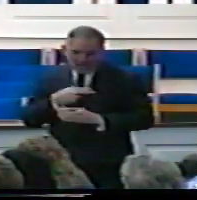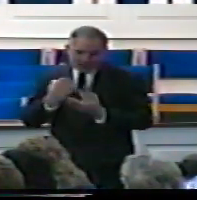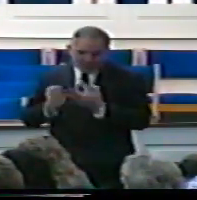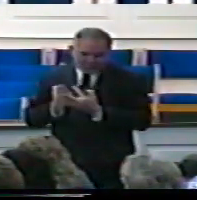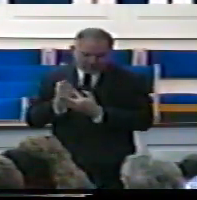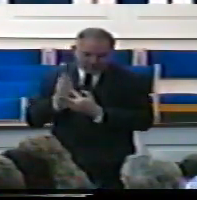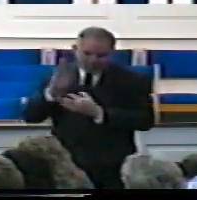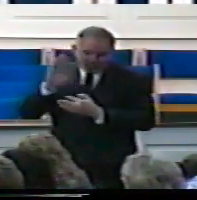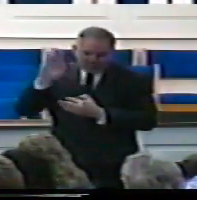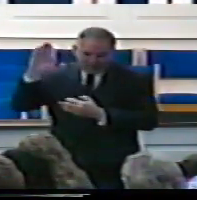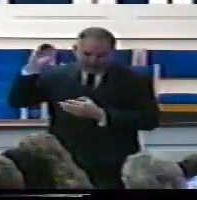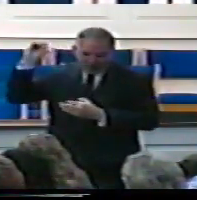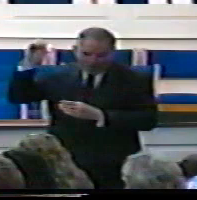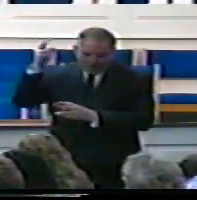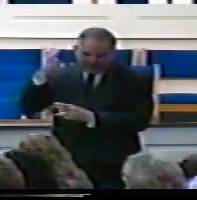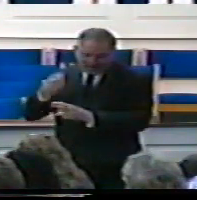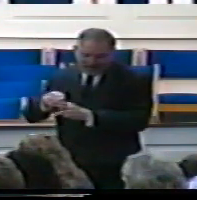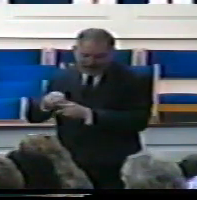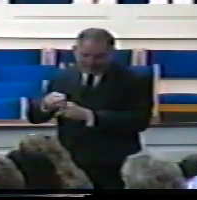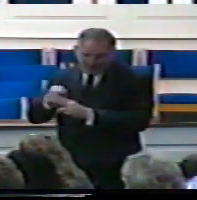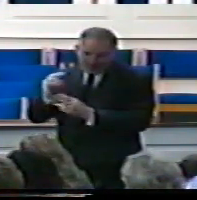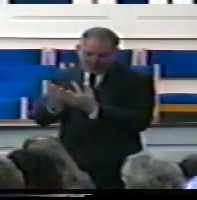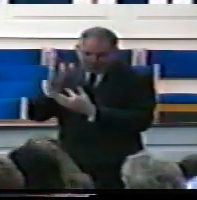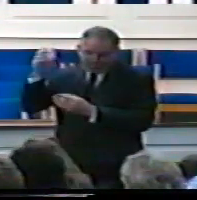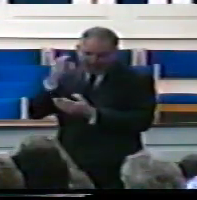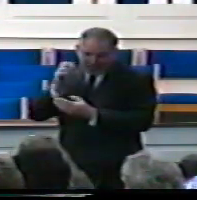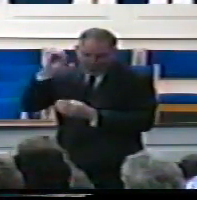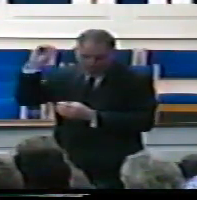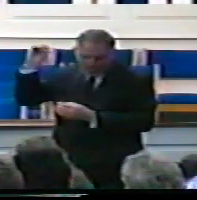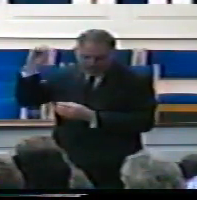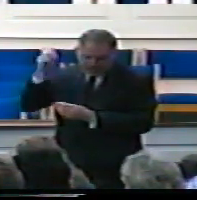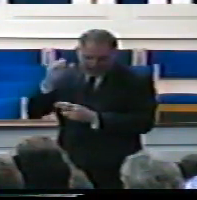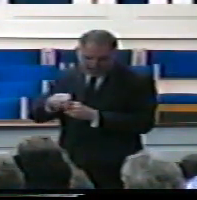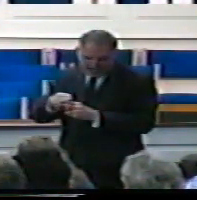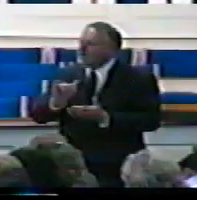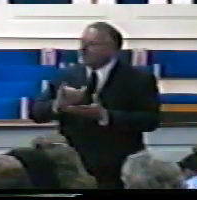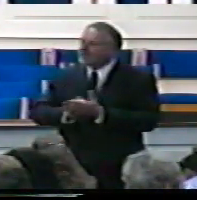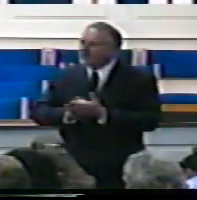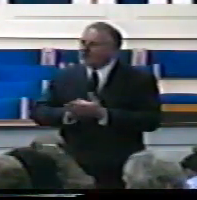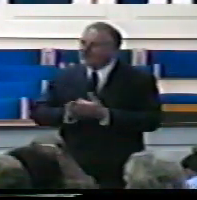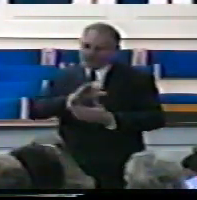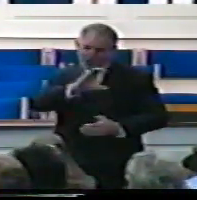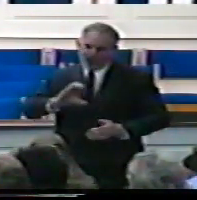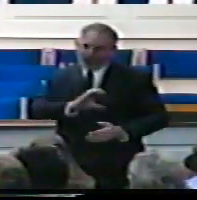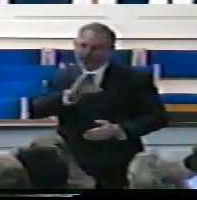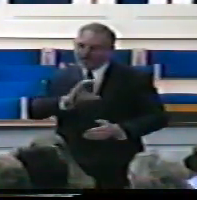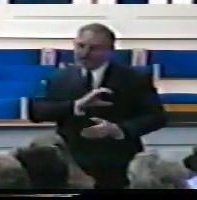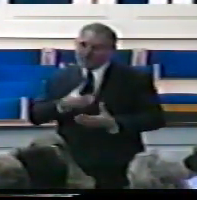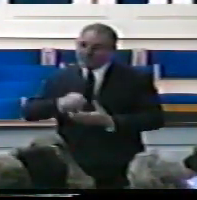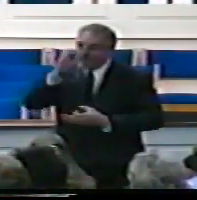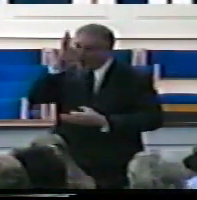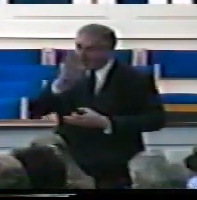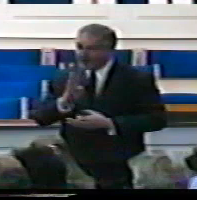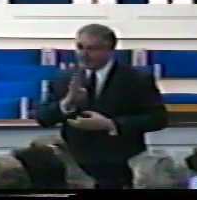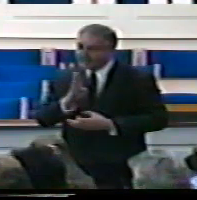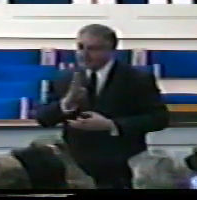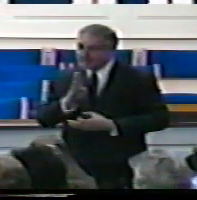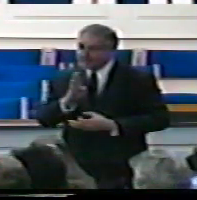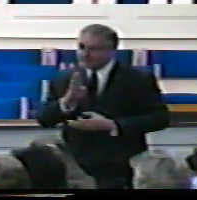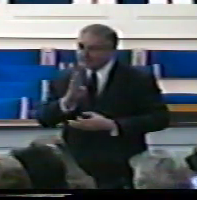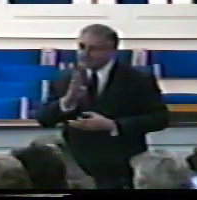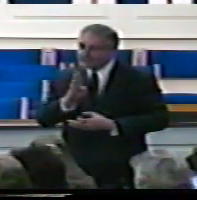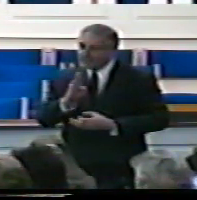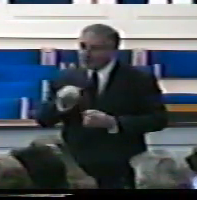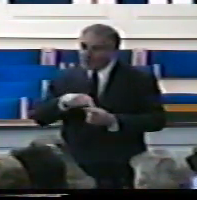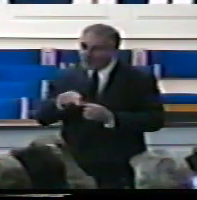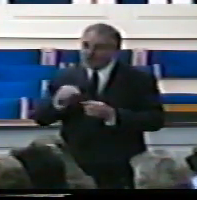name, through thy holy name, read it thine own, that the character of God,